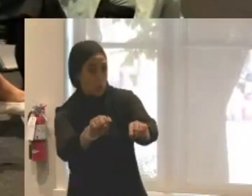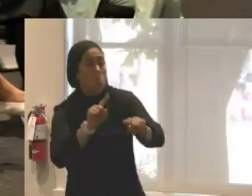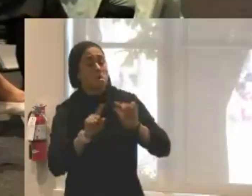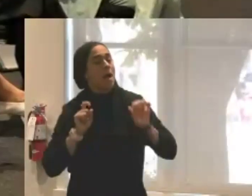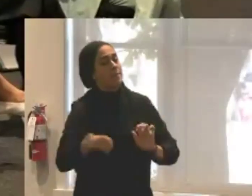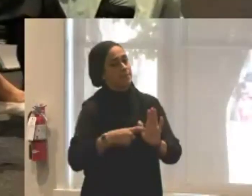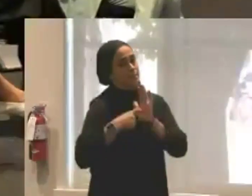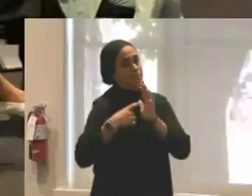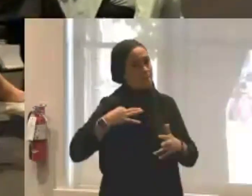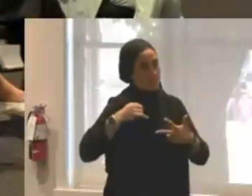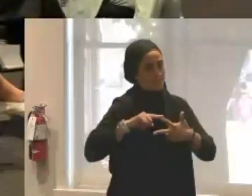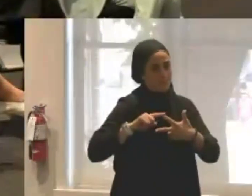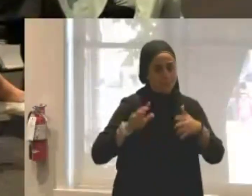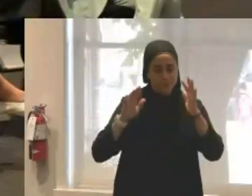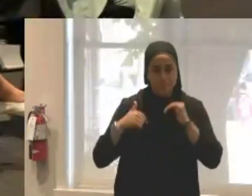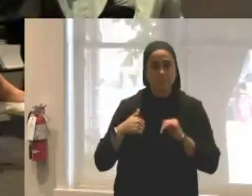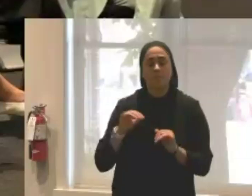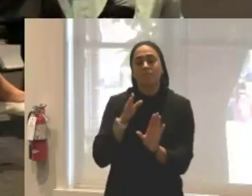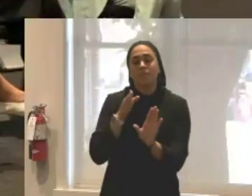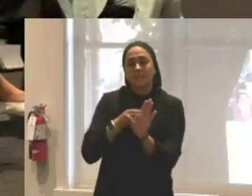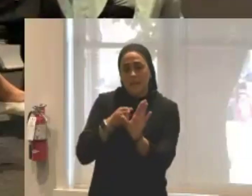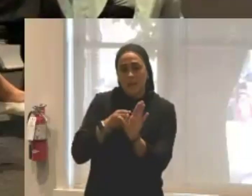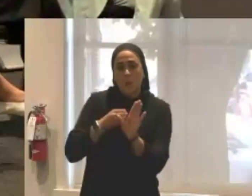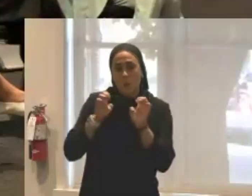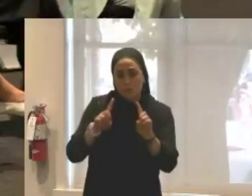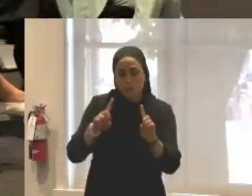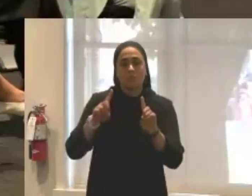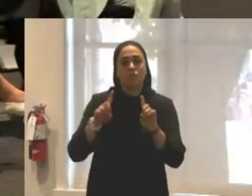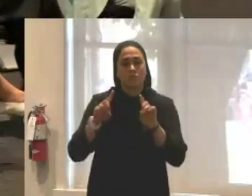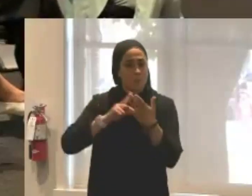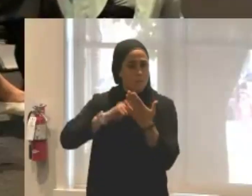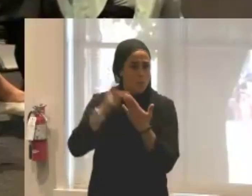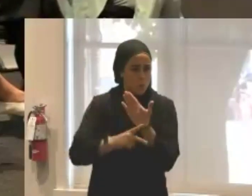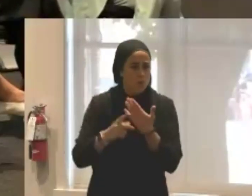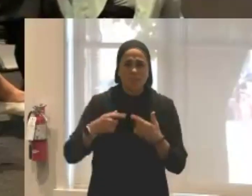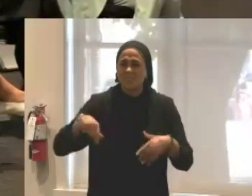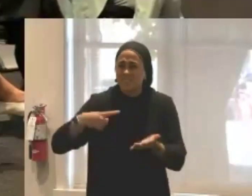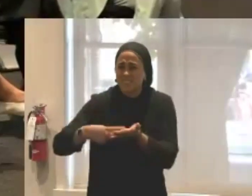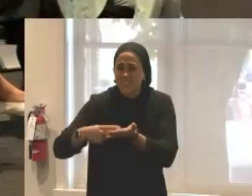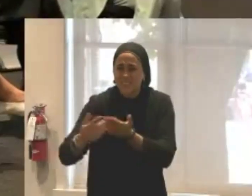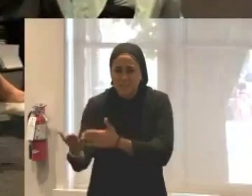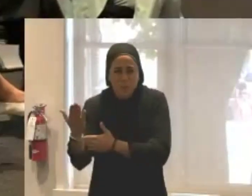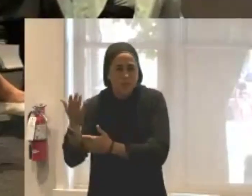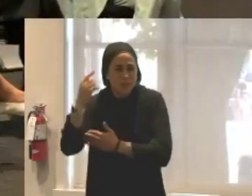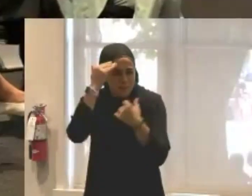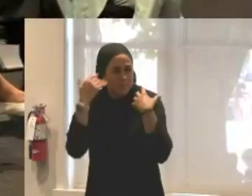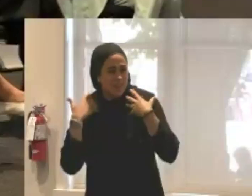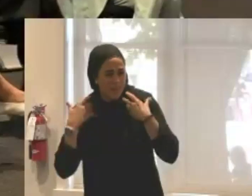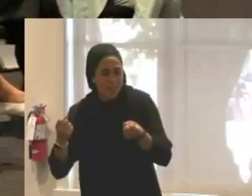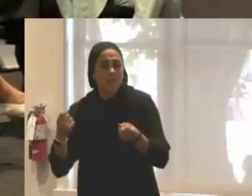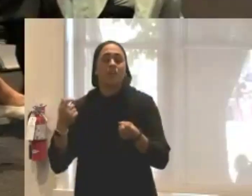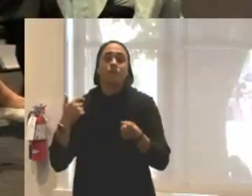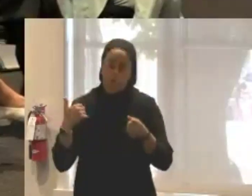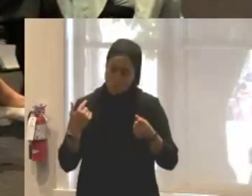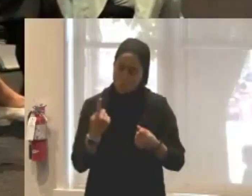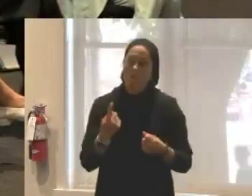do psychoeducation programs, so that looks at health and wellness. I know earlier in the panel we were discussing how do we talk about mental health in a certain way. So health and